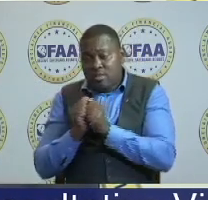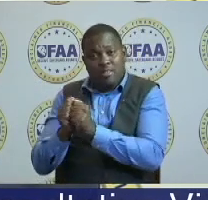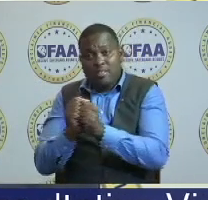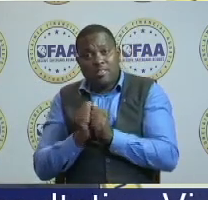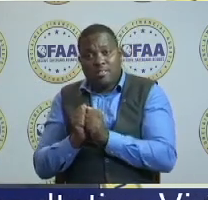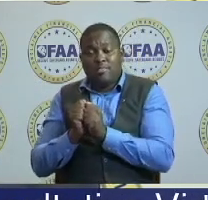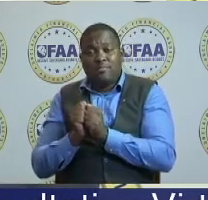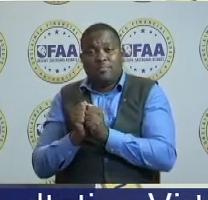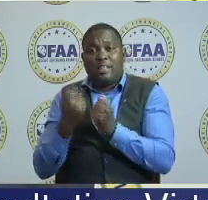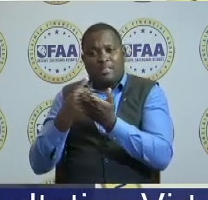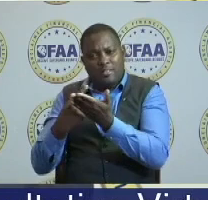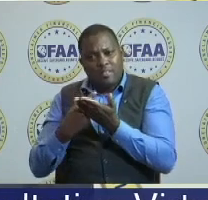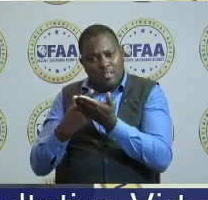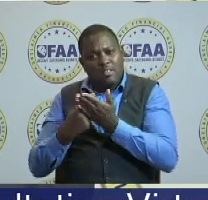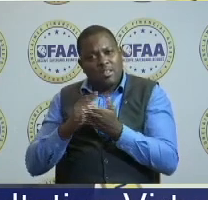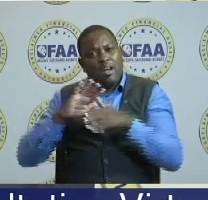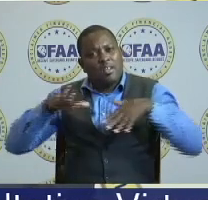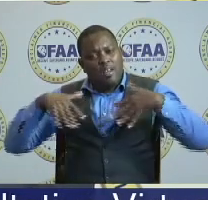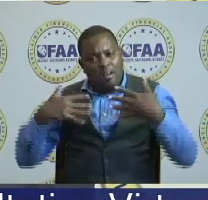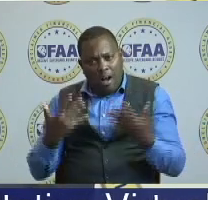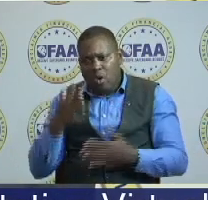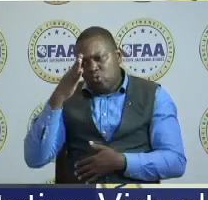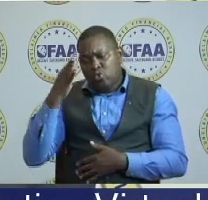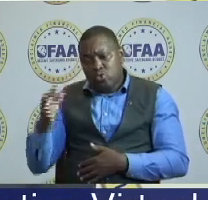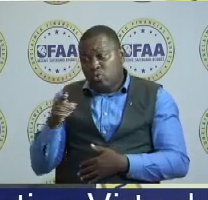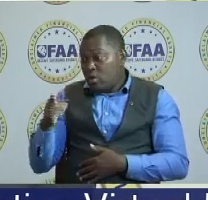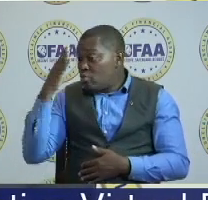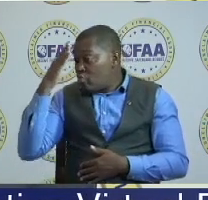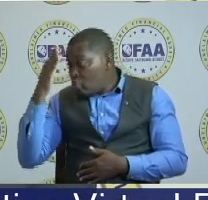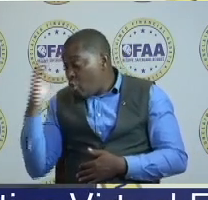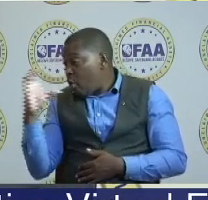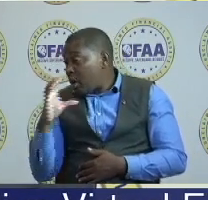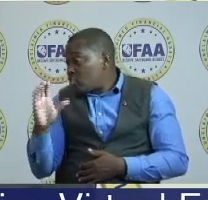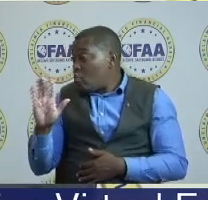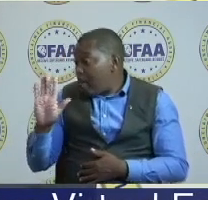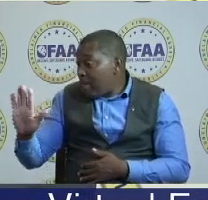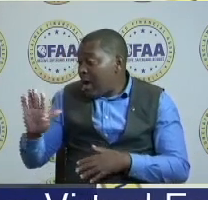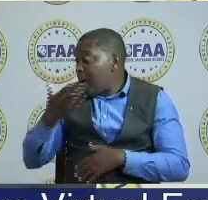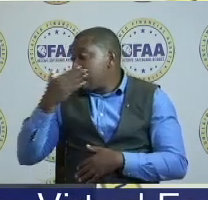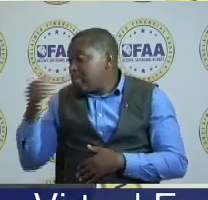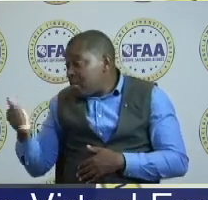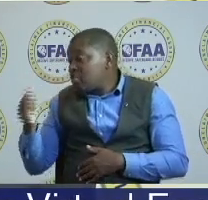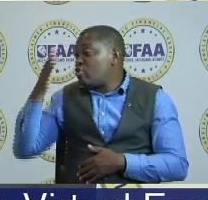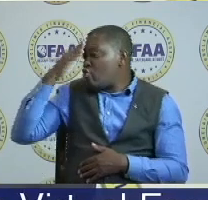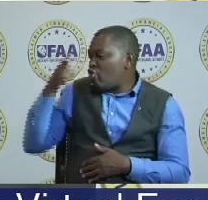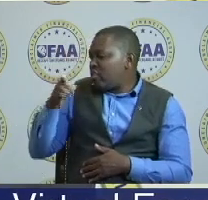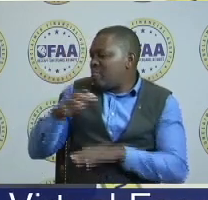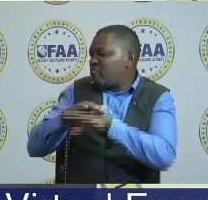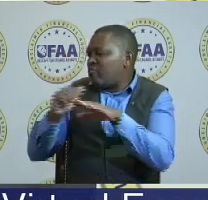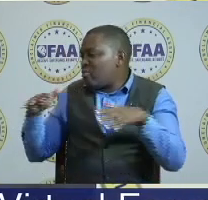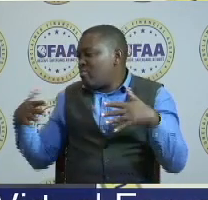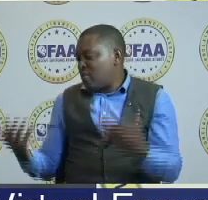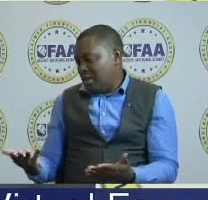about how we can ensure that you know your customer better, that your KYC improves. And I must say